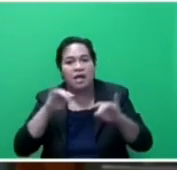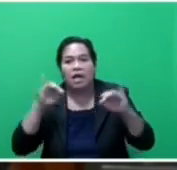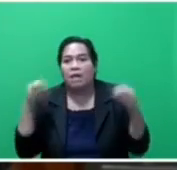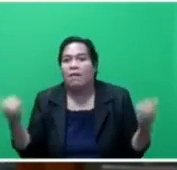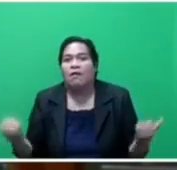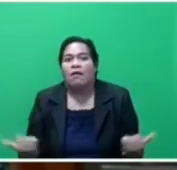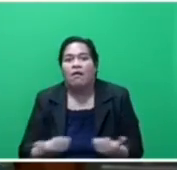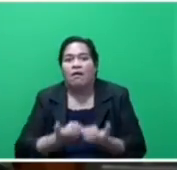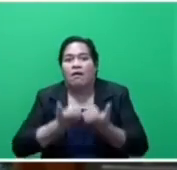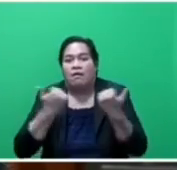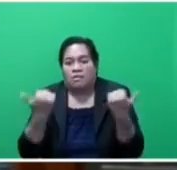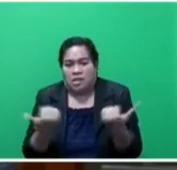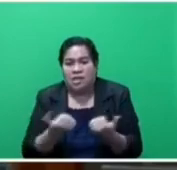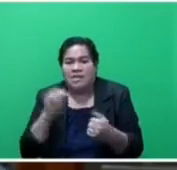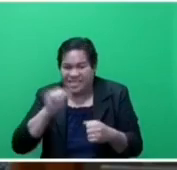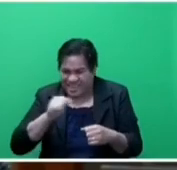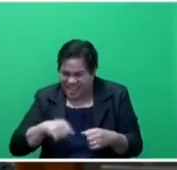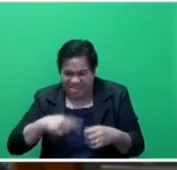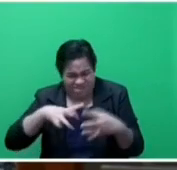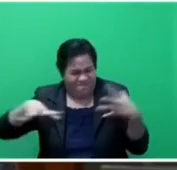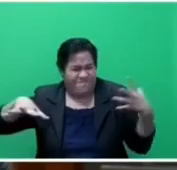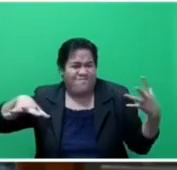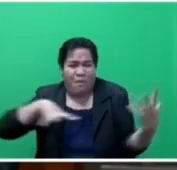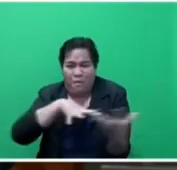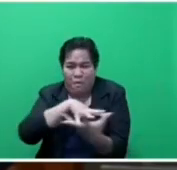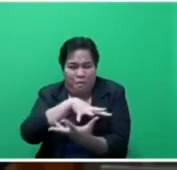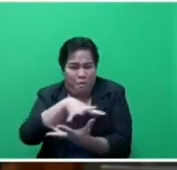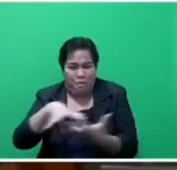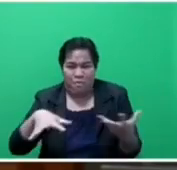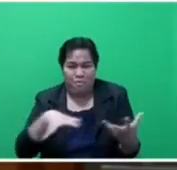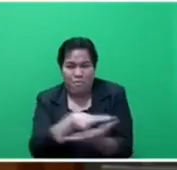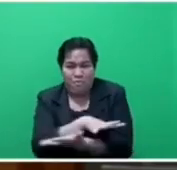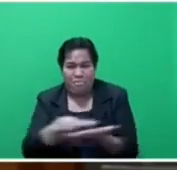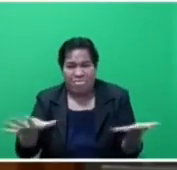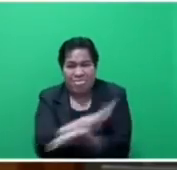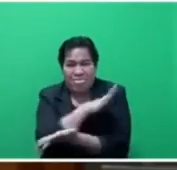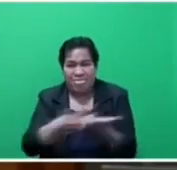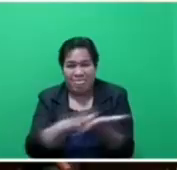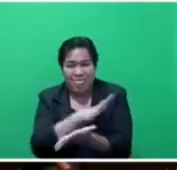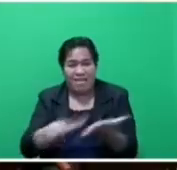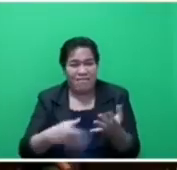unprecedented chaos in this food distribution channel, Honourable Speaker.